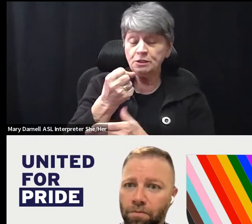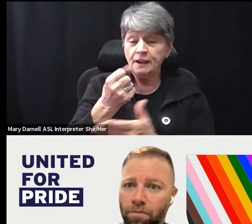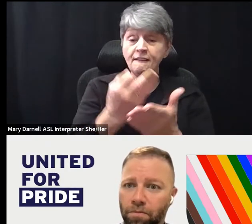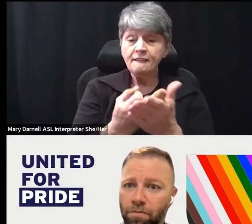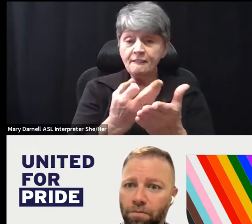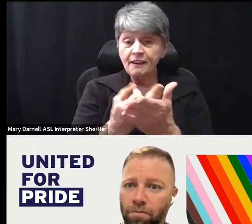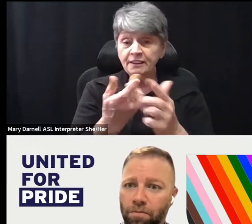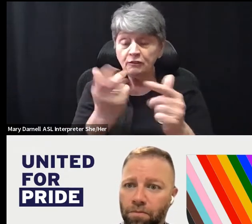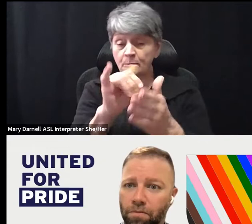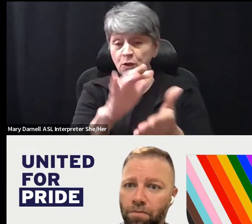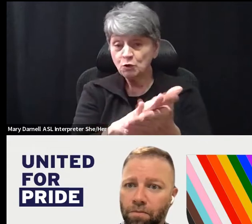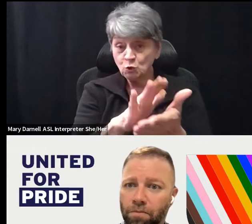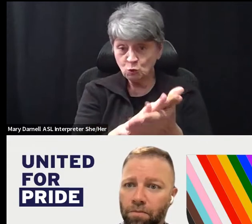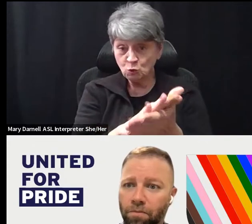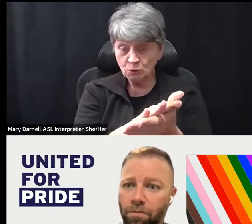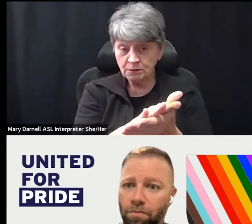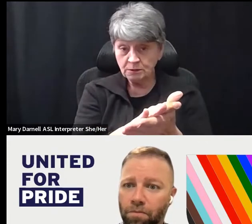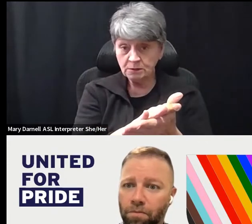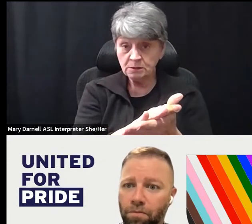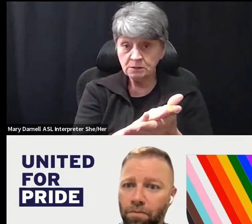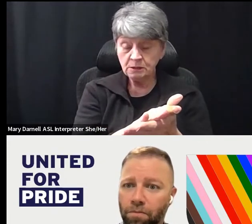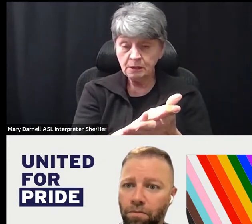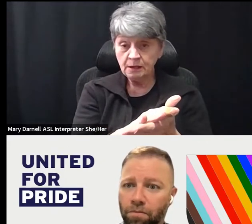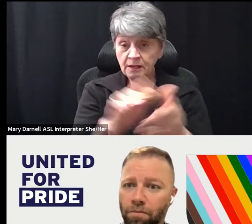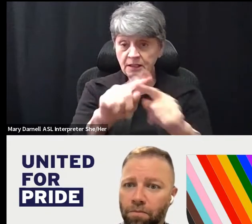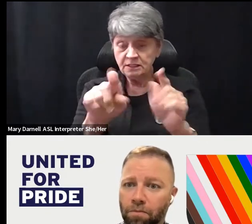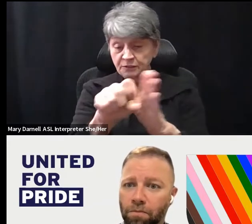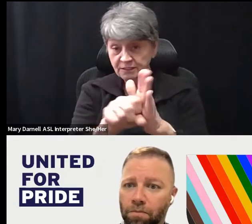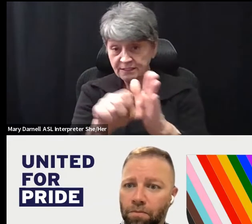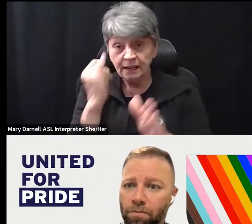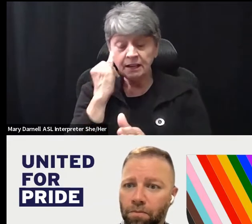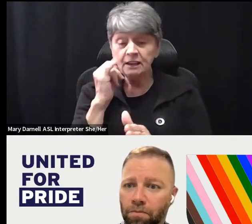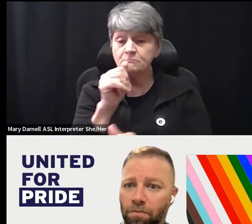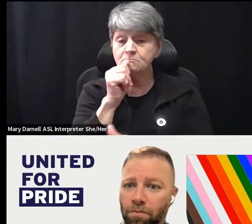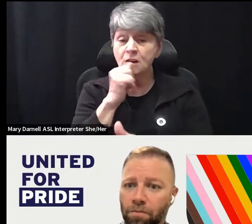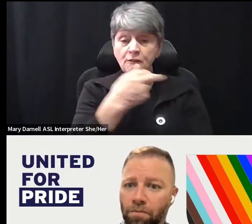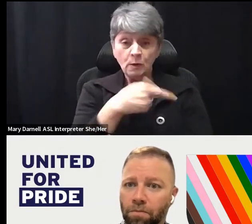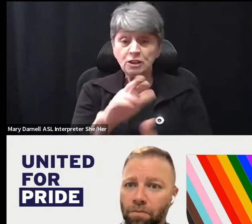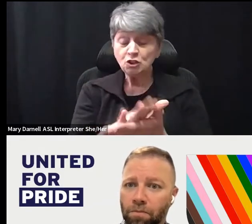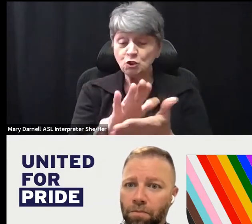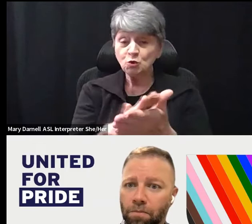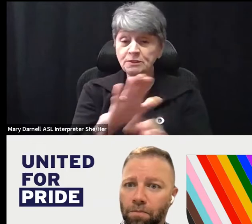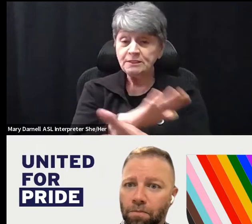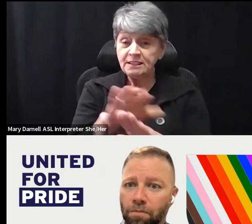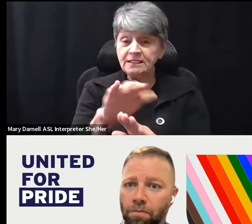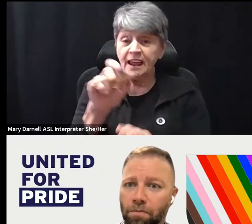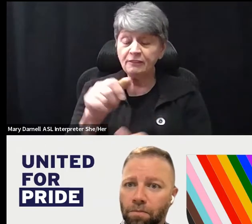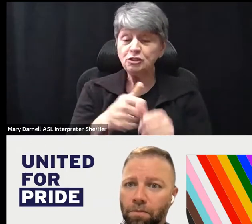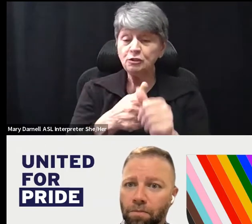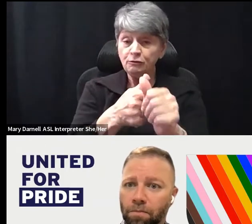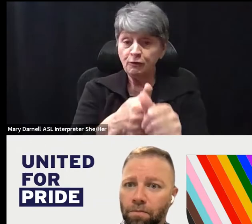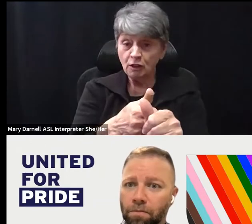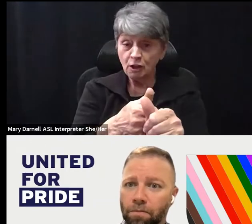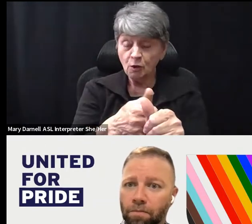Now, in a different state, if private religious schools didn't have to follow standards, certainly I think that would be a persuasive argument. The court didn't find it persuasive